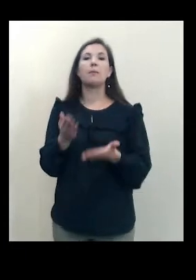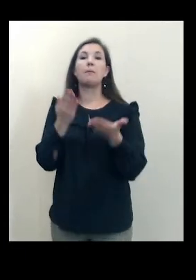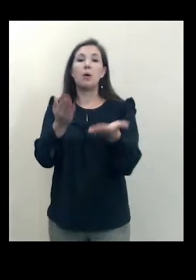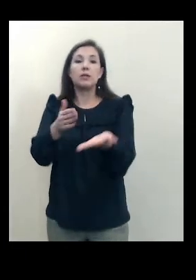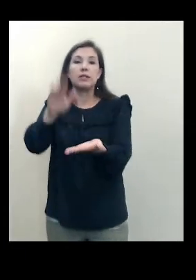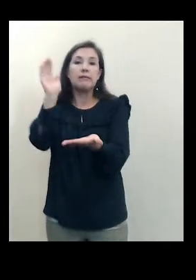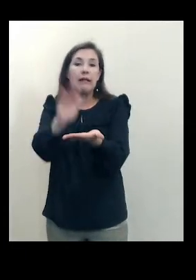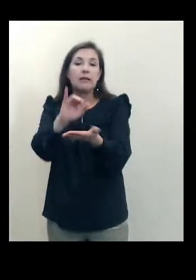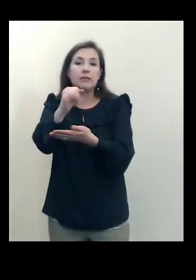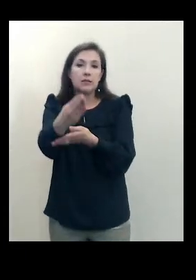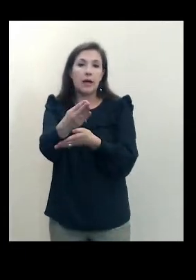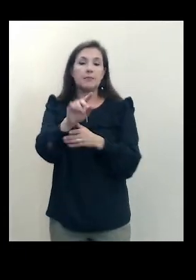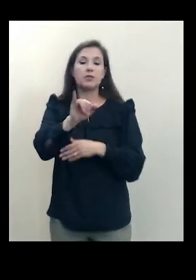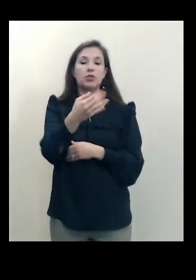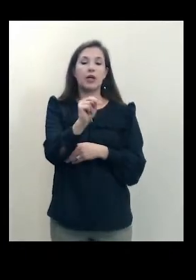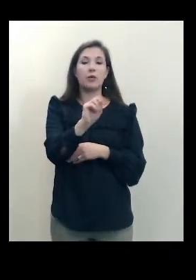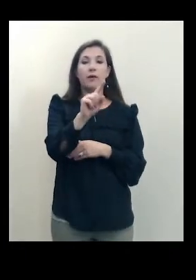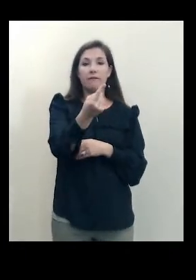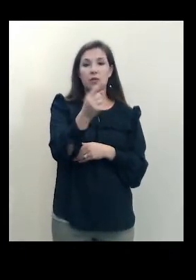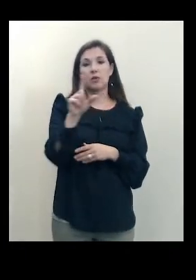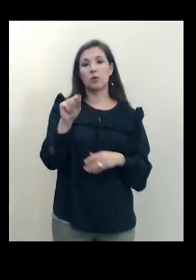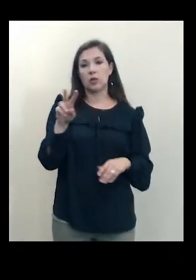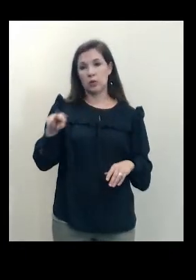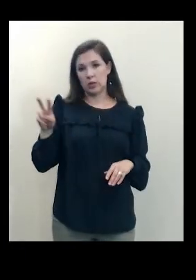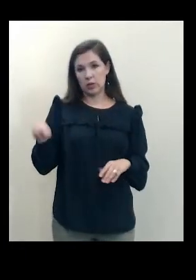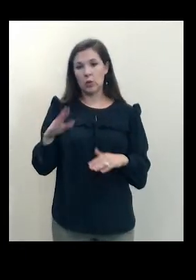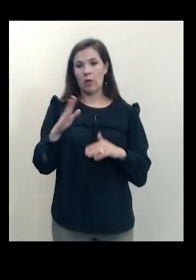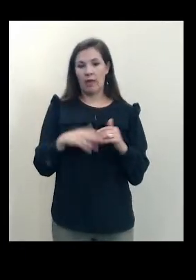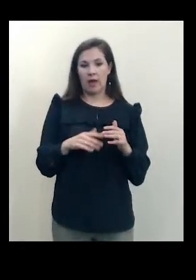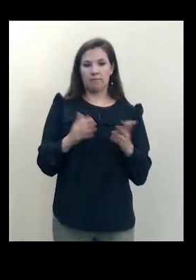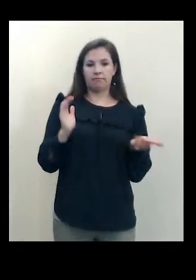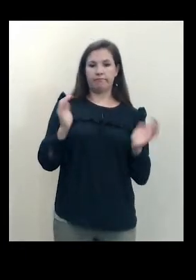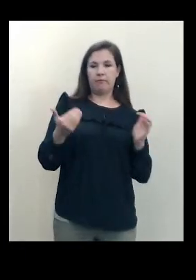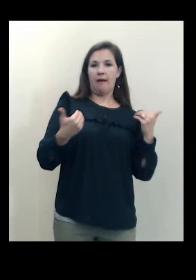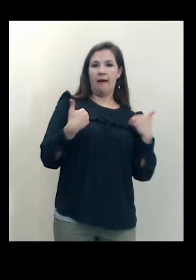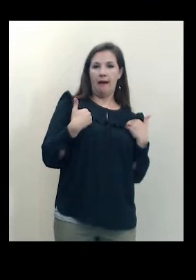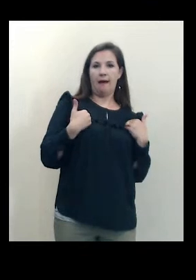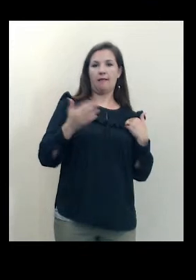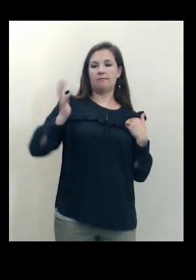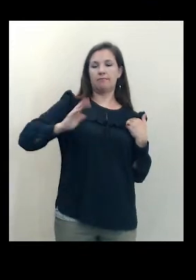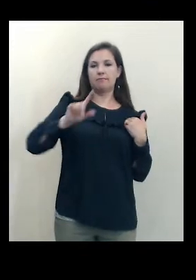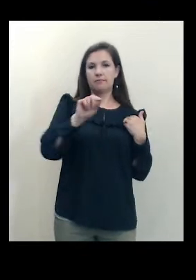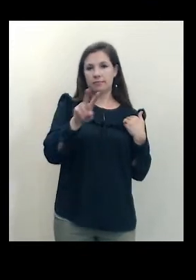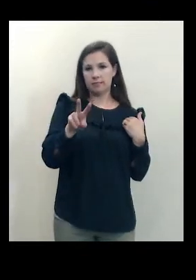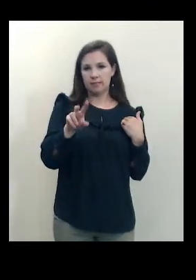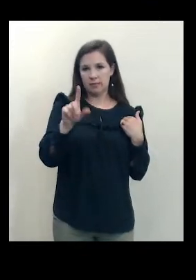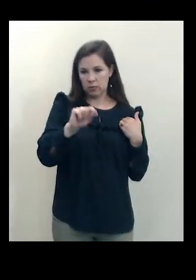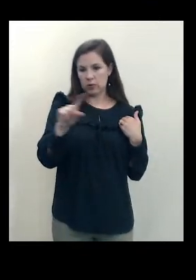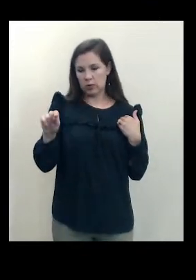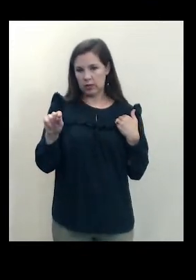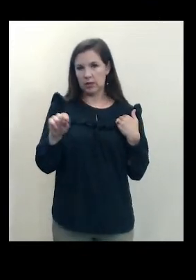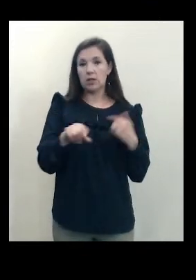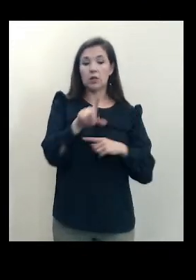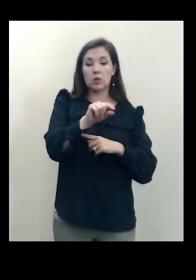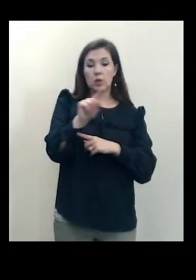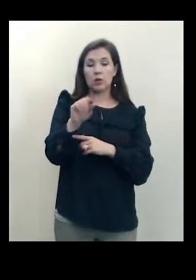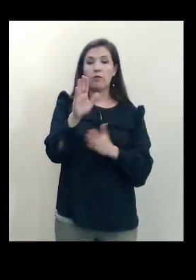less jobs as of January 1st of 2022 than we actually had in 2020. As I said, in 2020